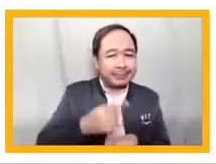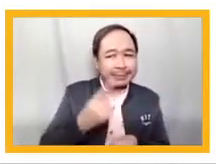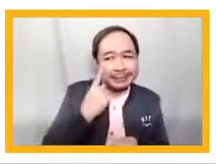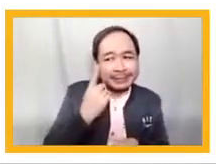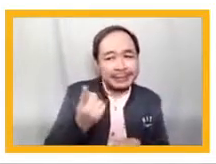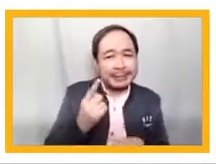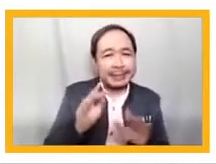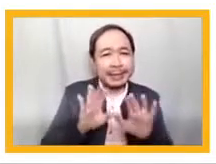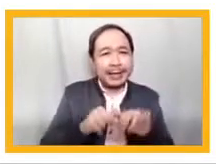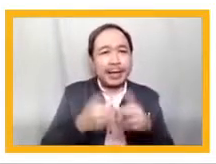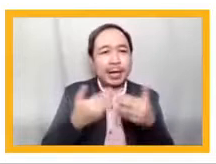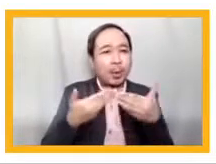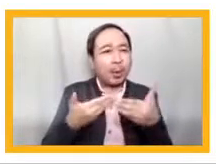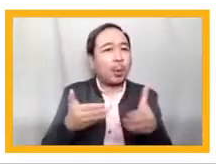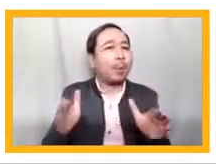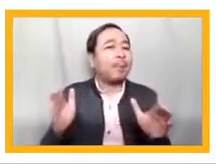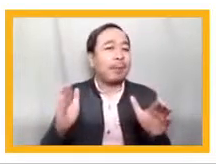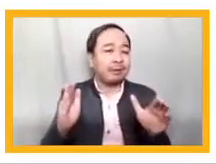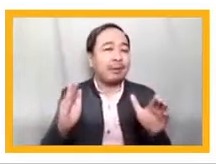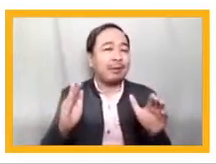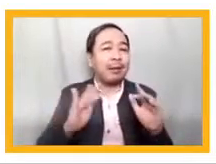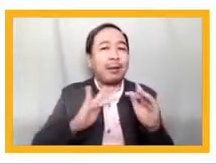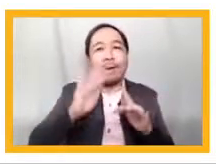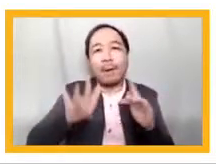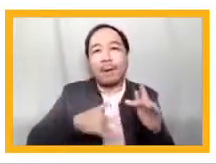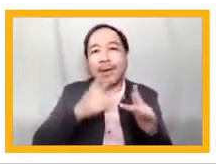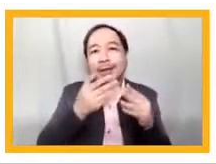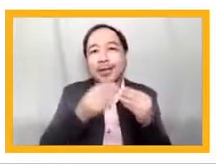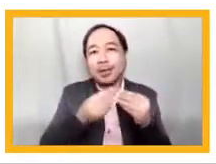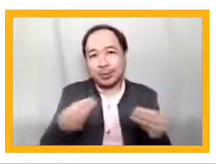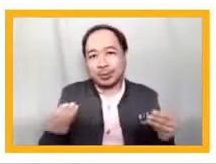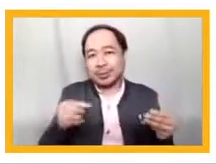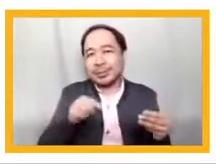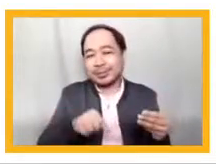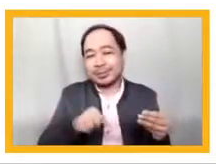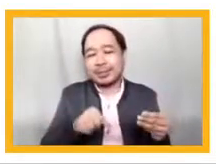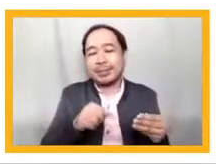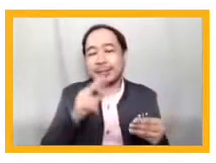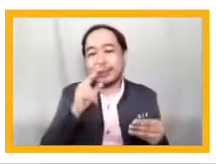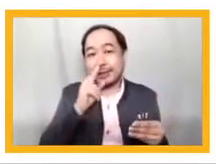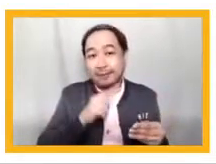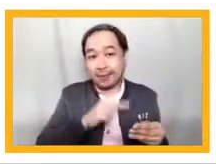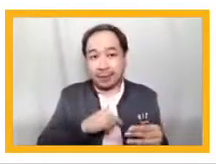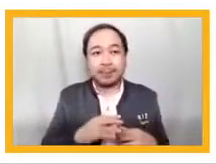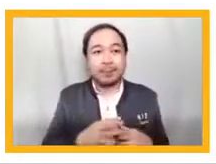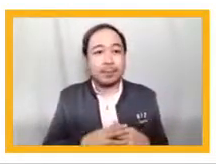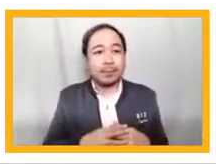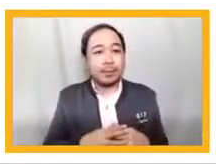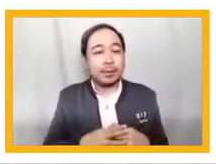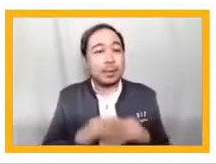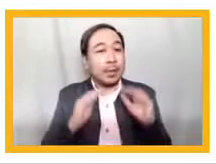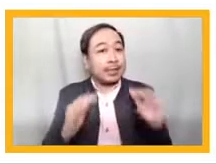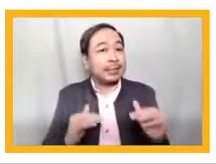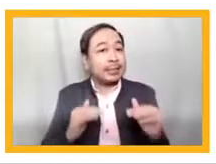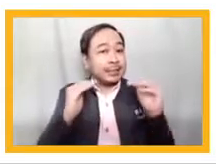open online resources in Vietnam. And after that, step two and step